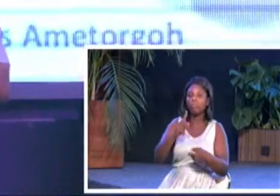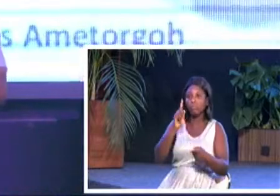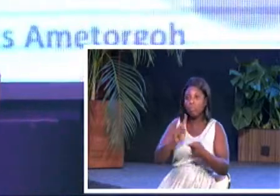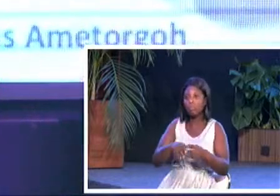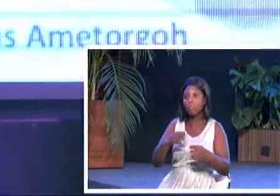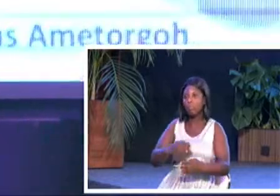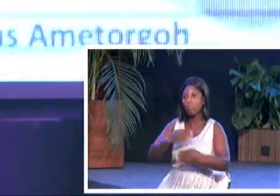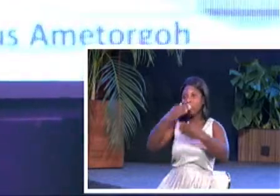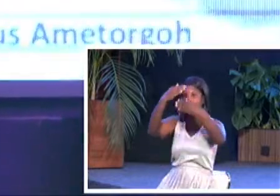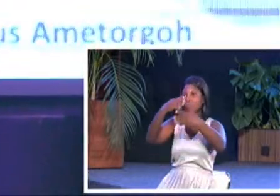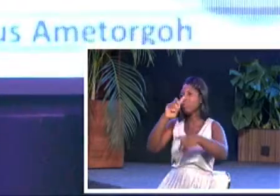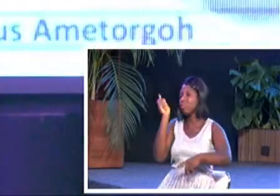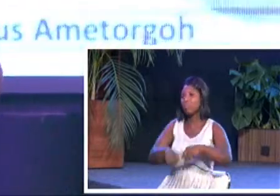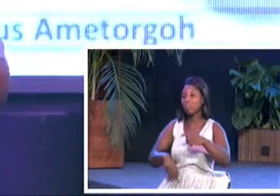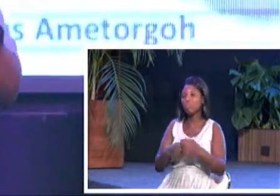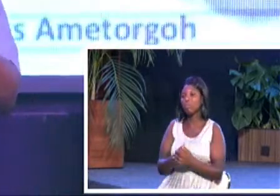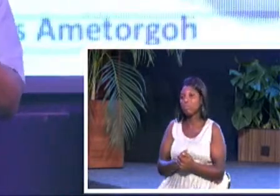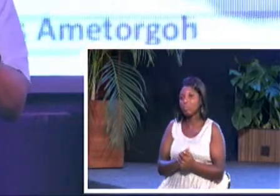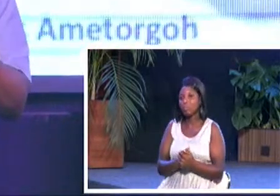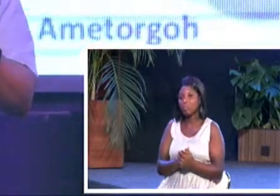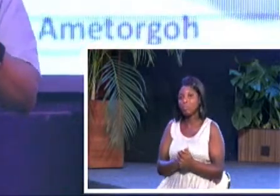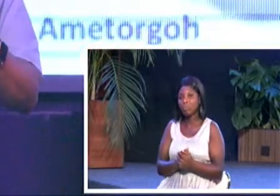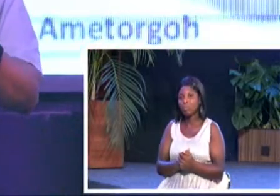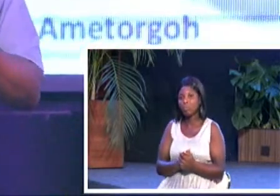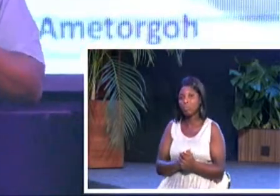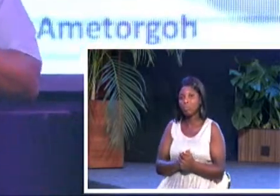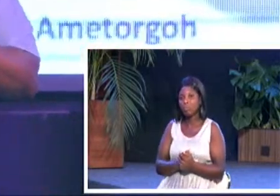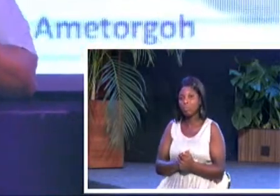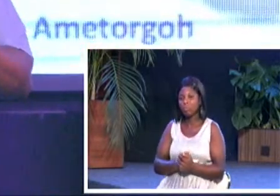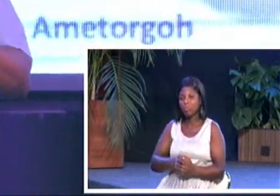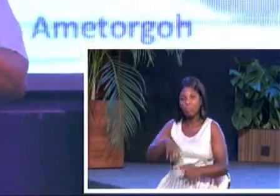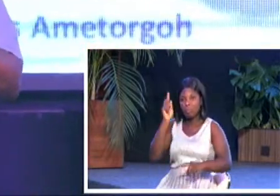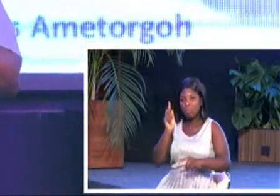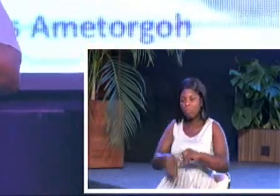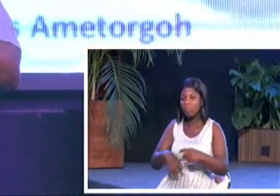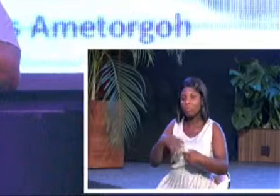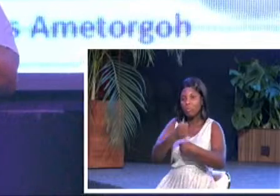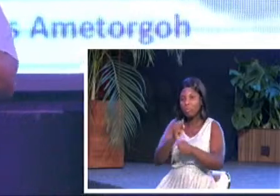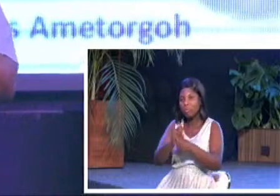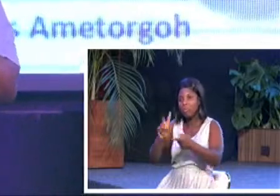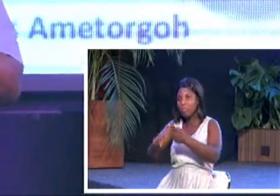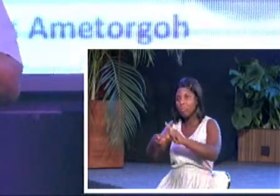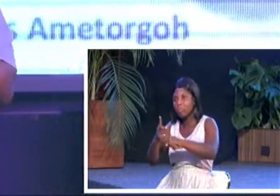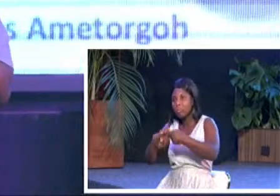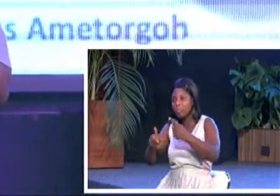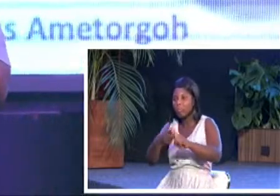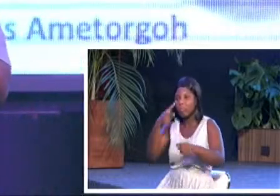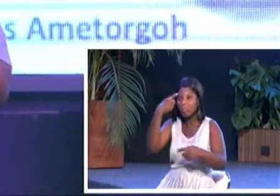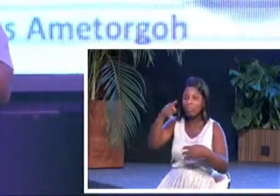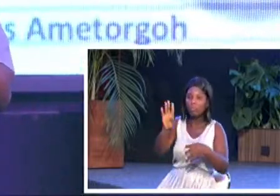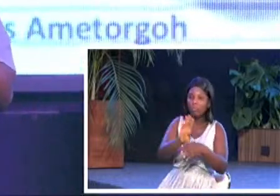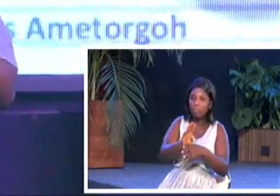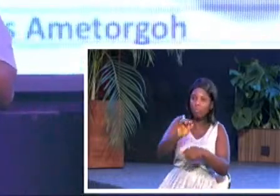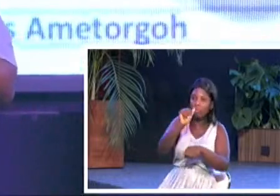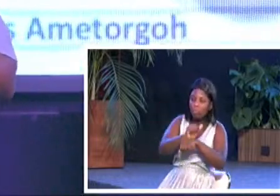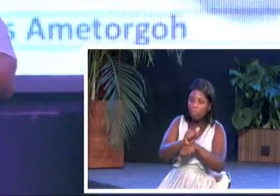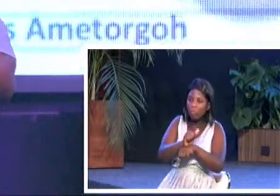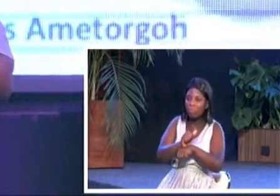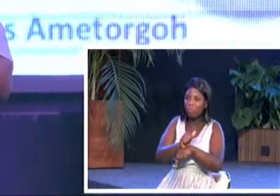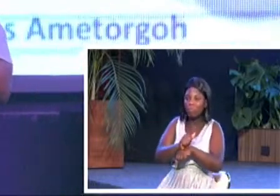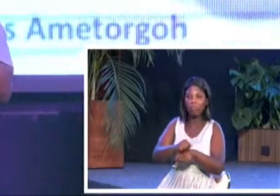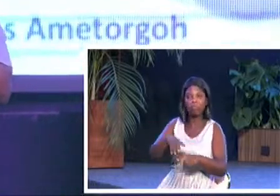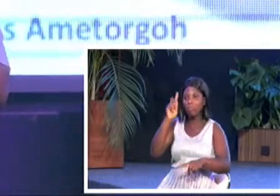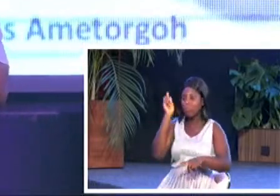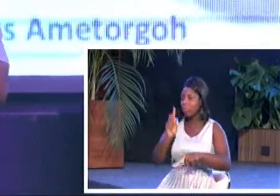you can be a visual communicator like a designer. That's how we call it, visual communicator. So you communicate using visuals